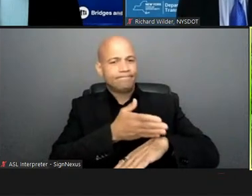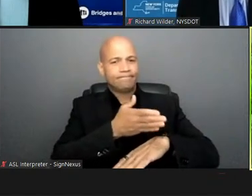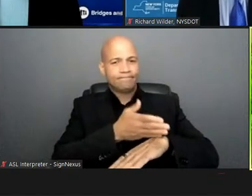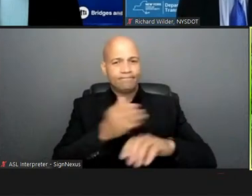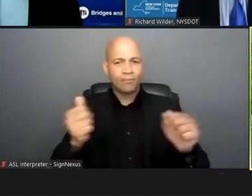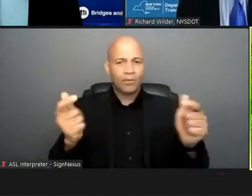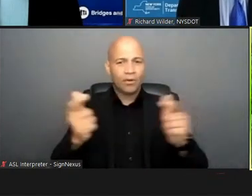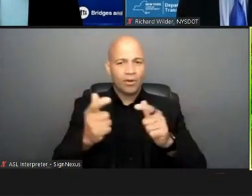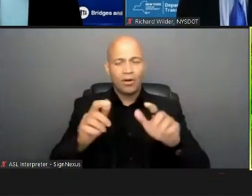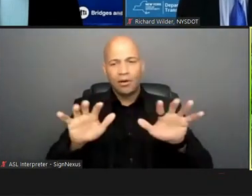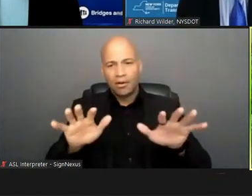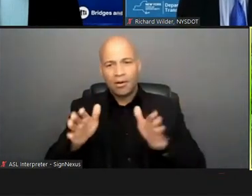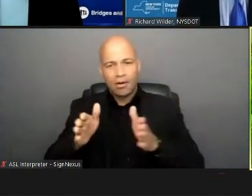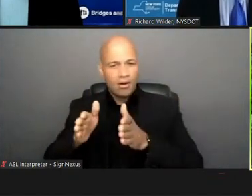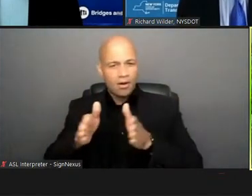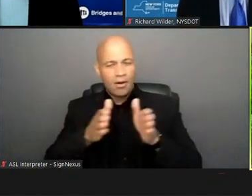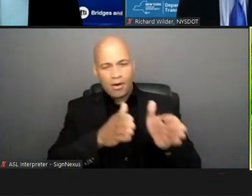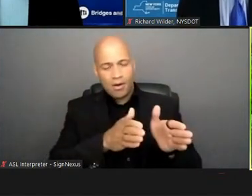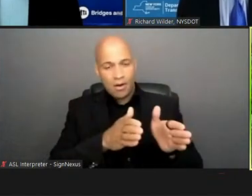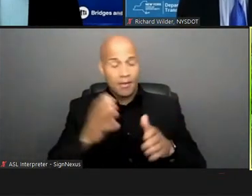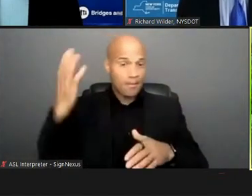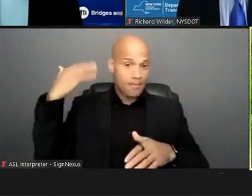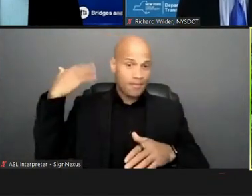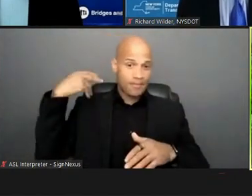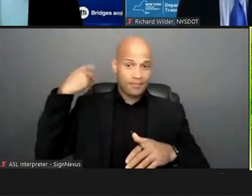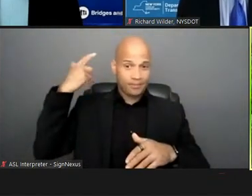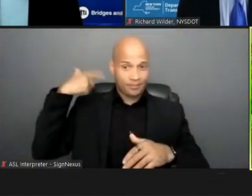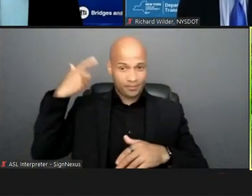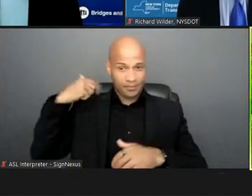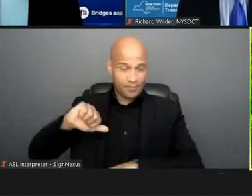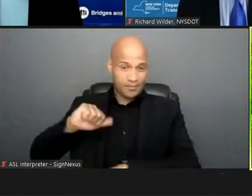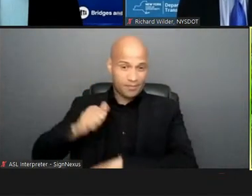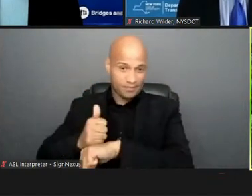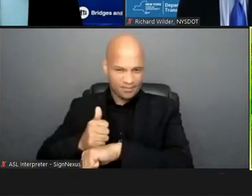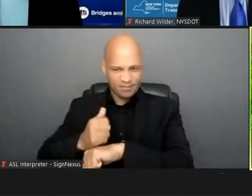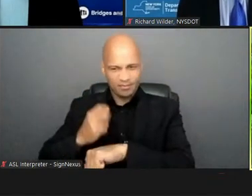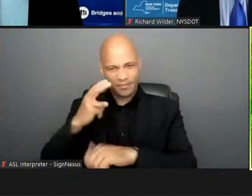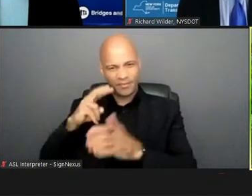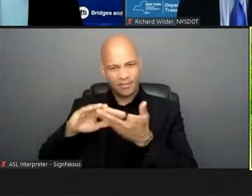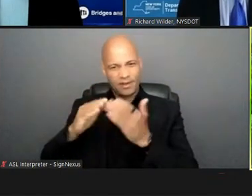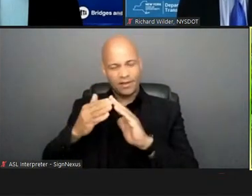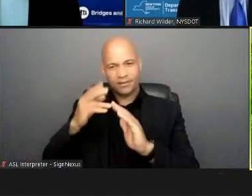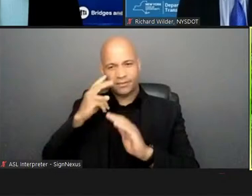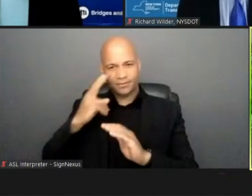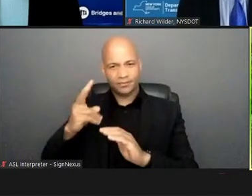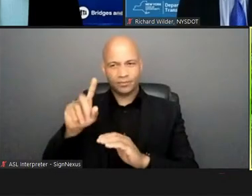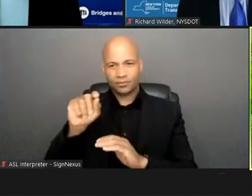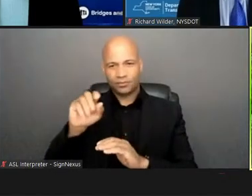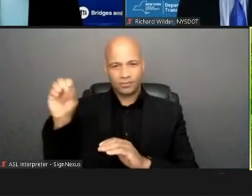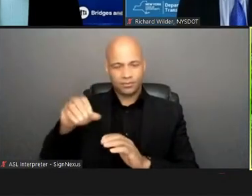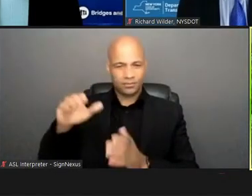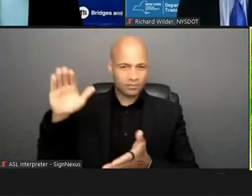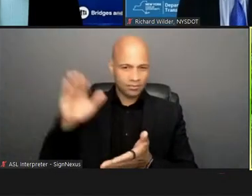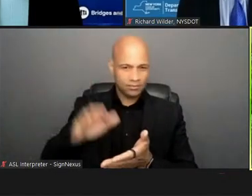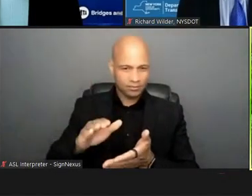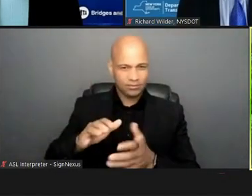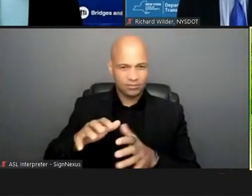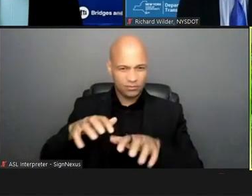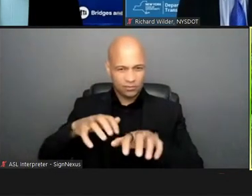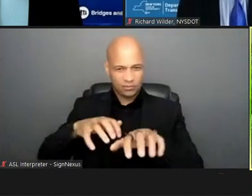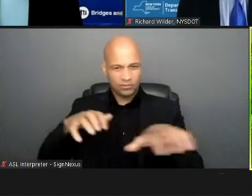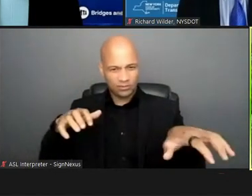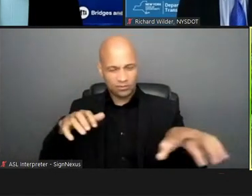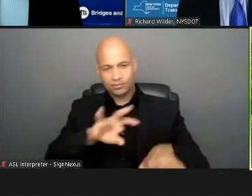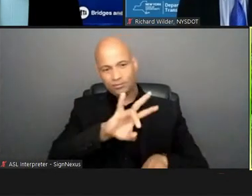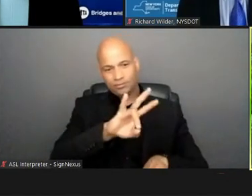to streets when London implemented congestion pricing the city saw 20 reduction in traffic and an 83 percent jump in